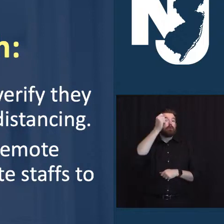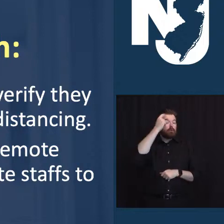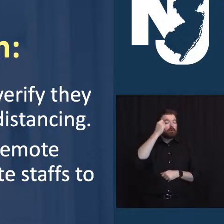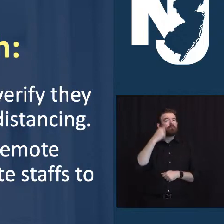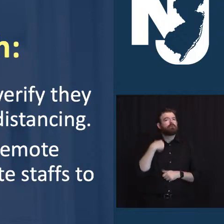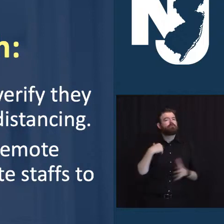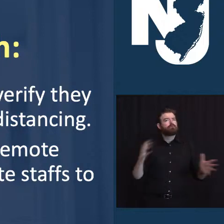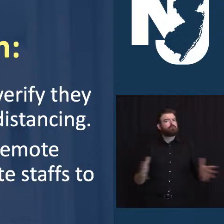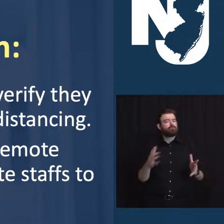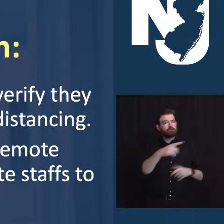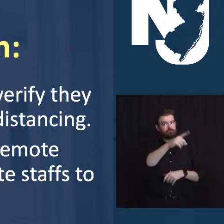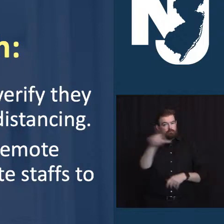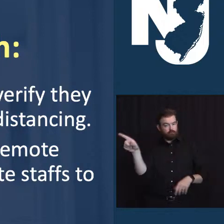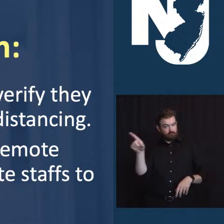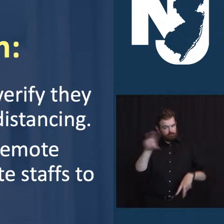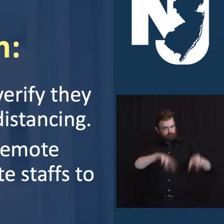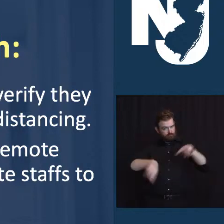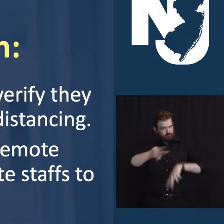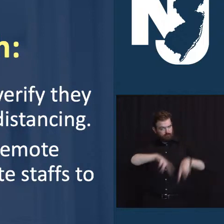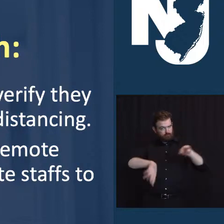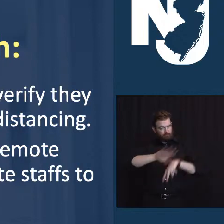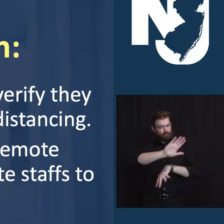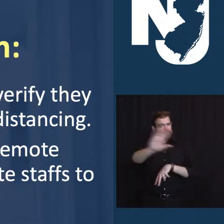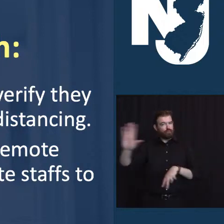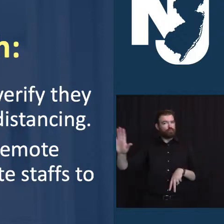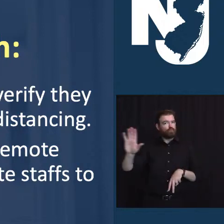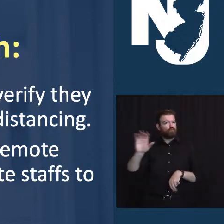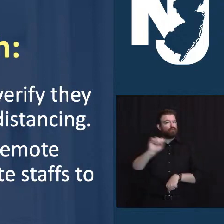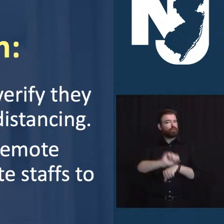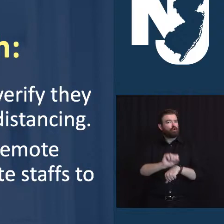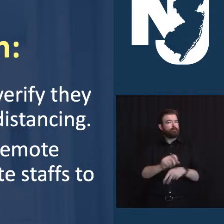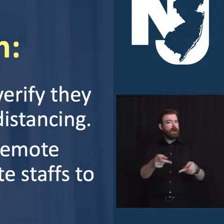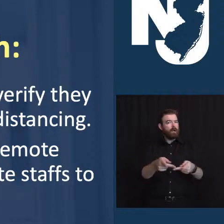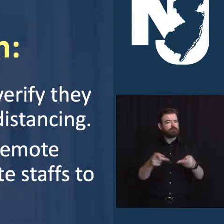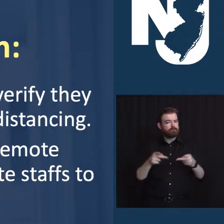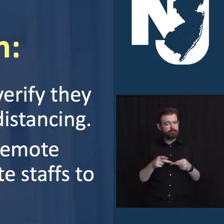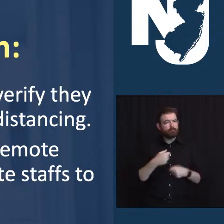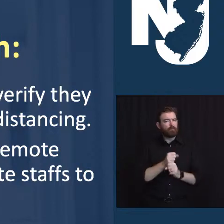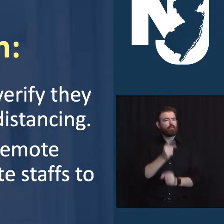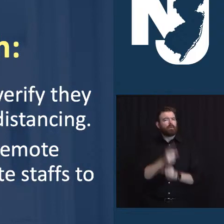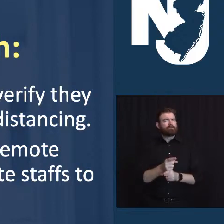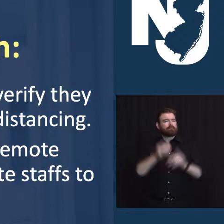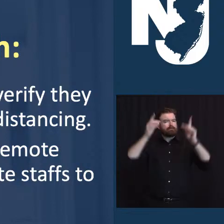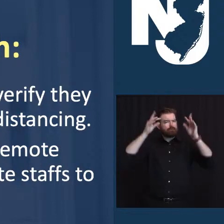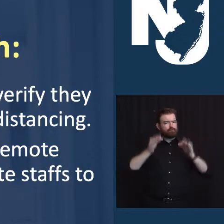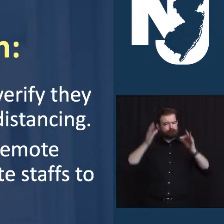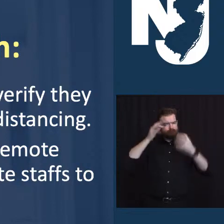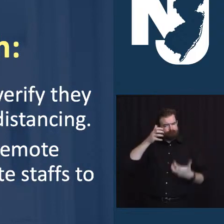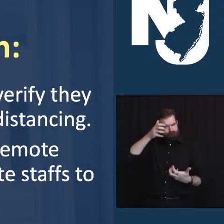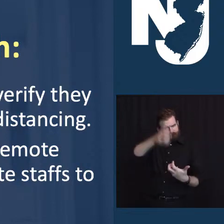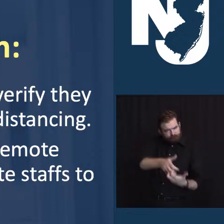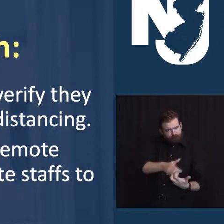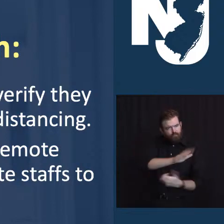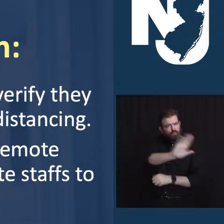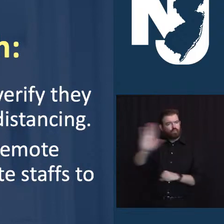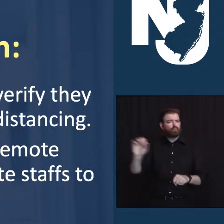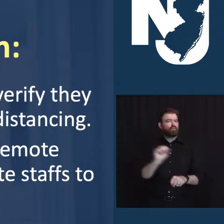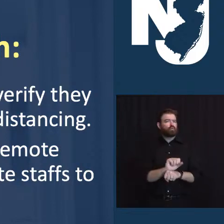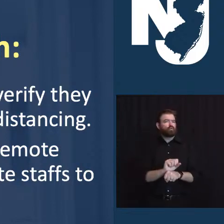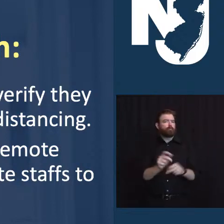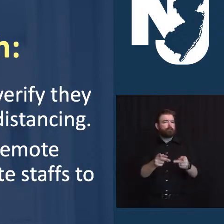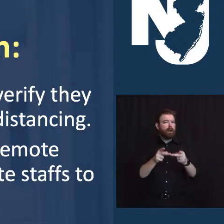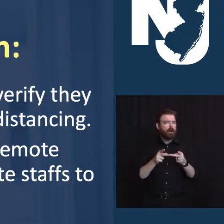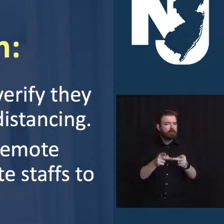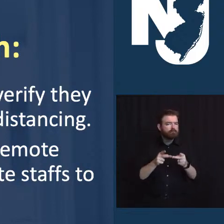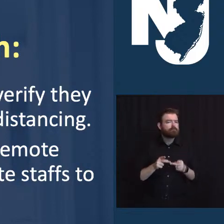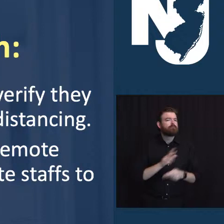are rescinding some requirements, that doesn't mean that we don't expect you to be flexible and to work with employees, particularly those who are juggling